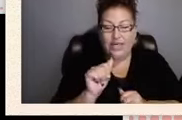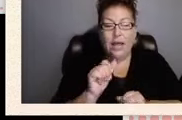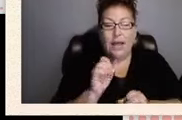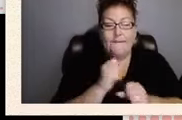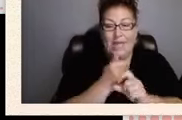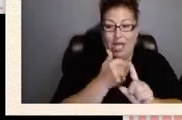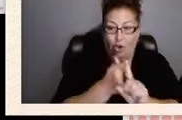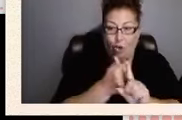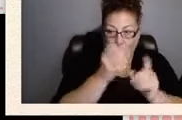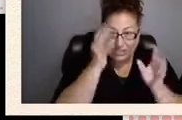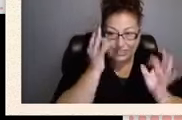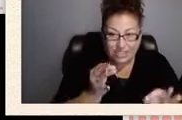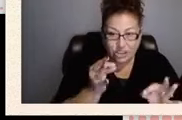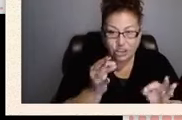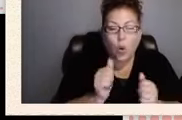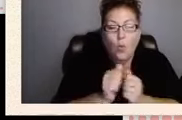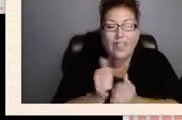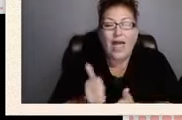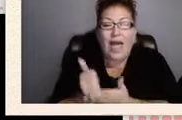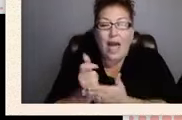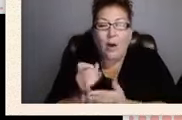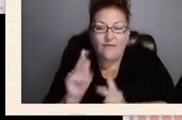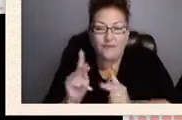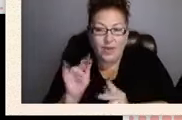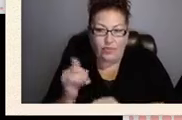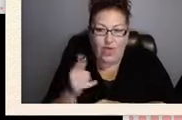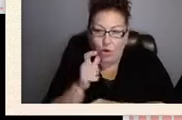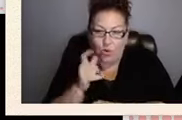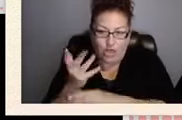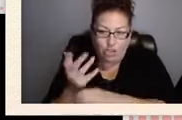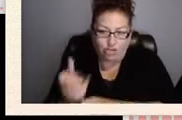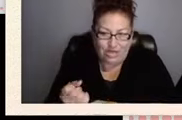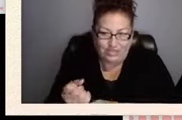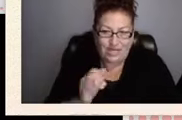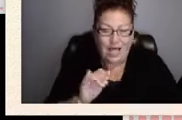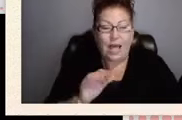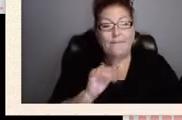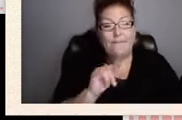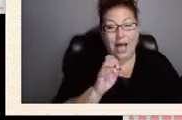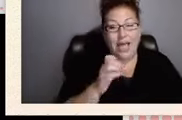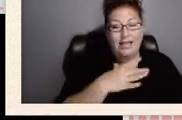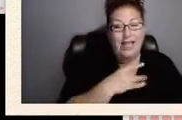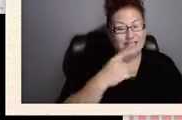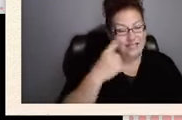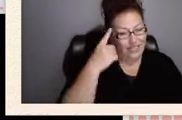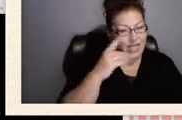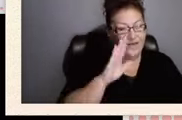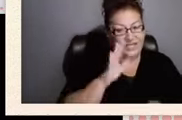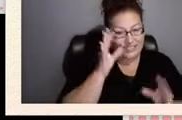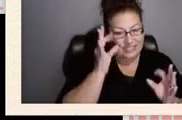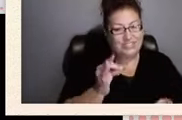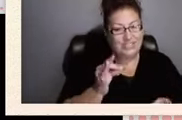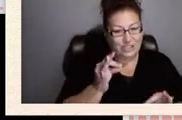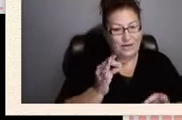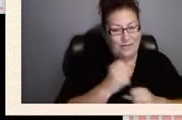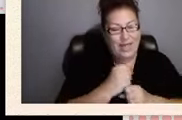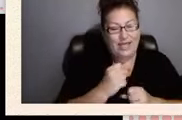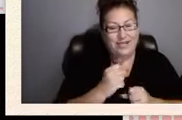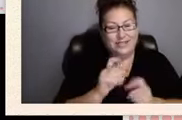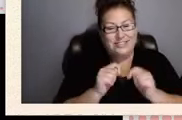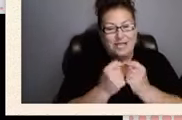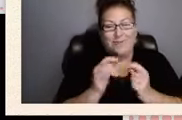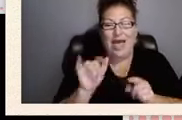decisions with the help of people that they trust. And Mike likes to think of his supported decision making team as the chain of command. So he's the